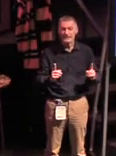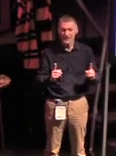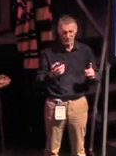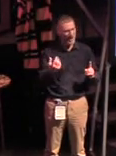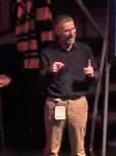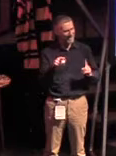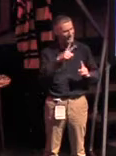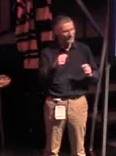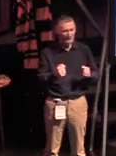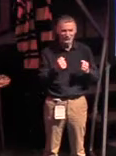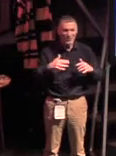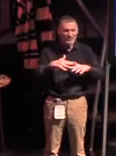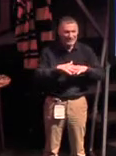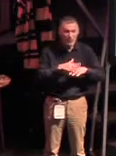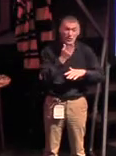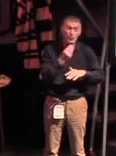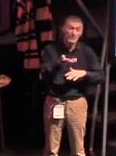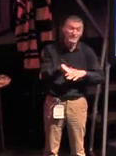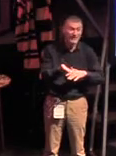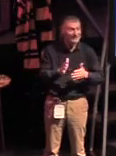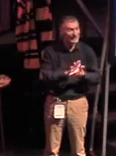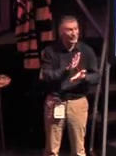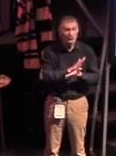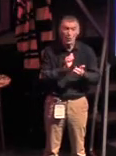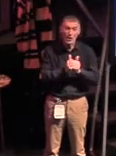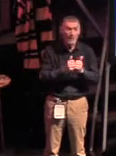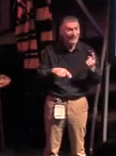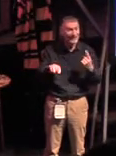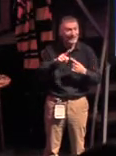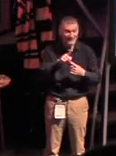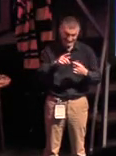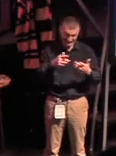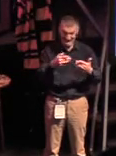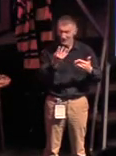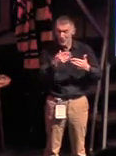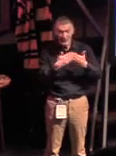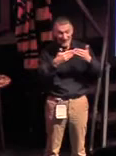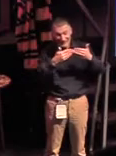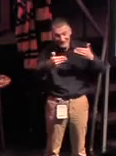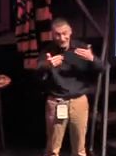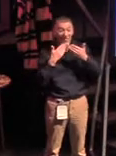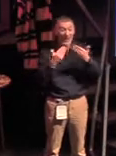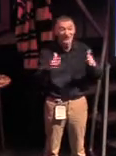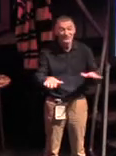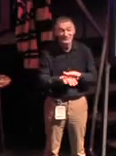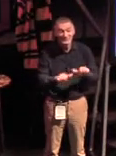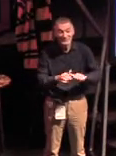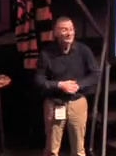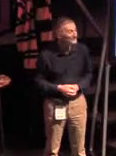network, and let's enjoy each other's companies in the next 4 days. Thank you.